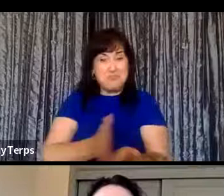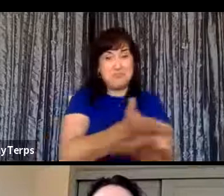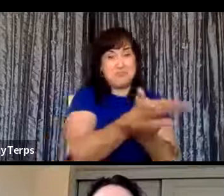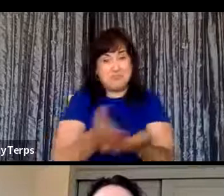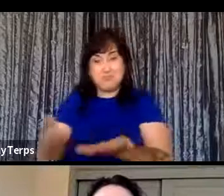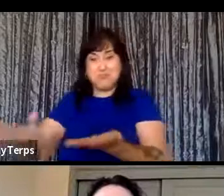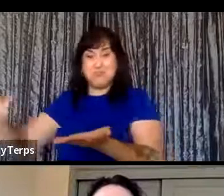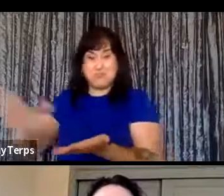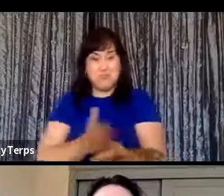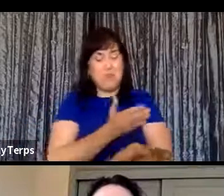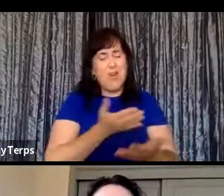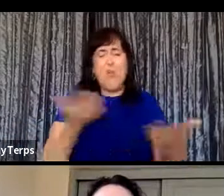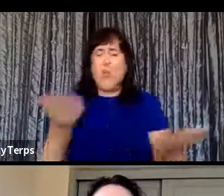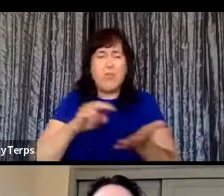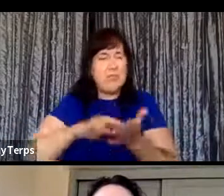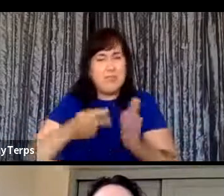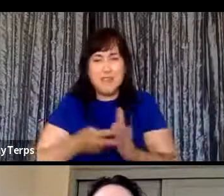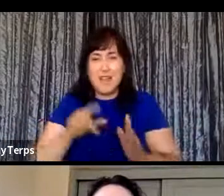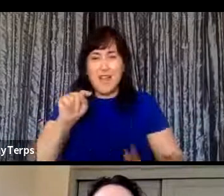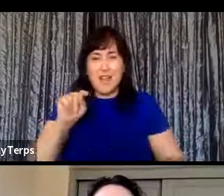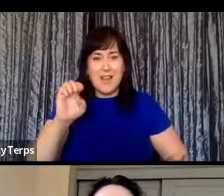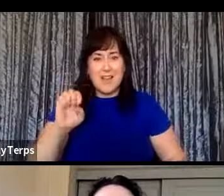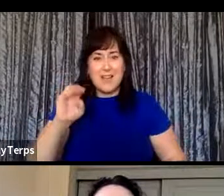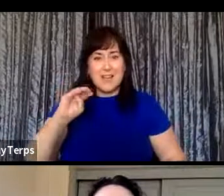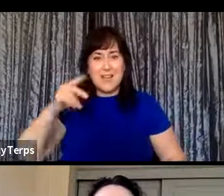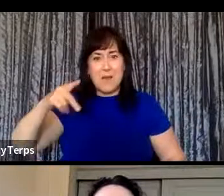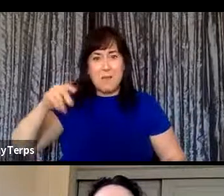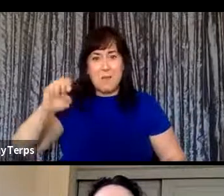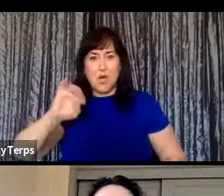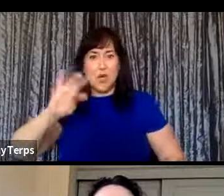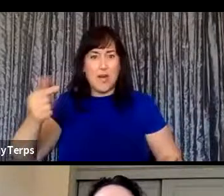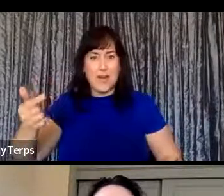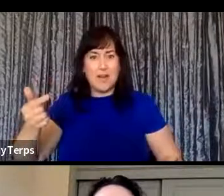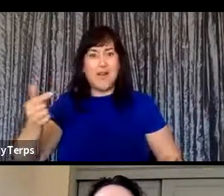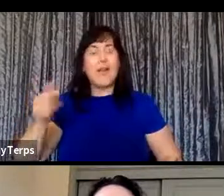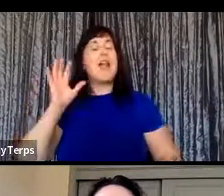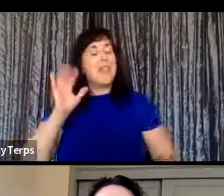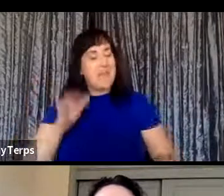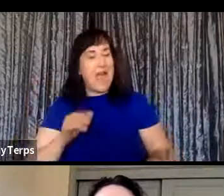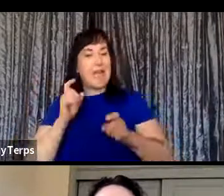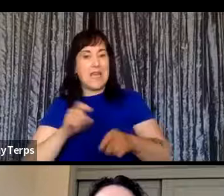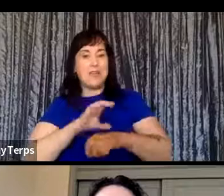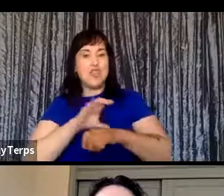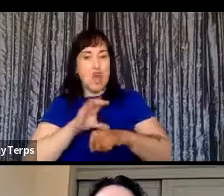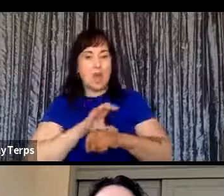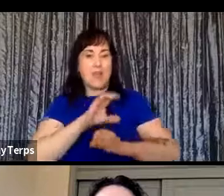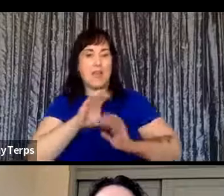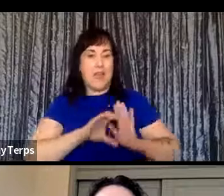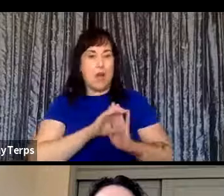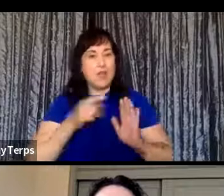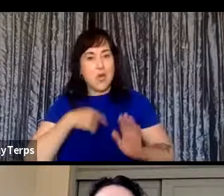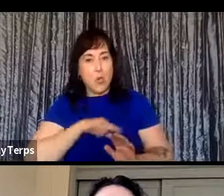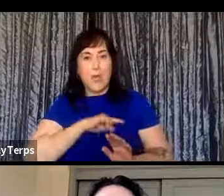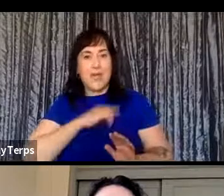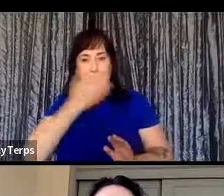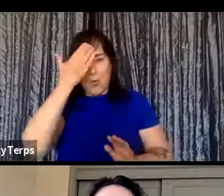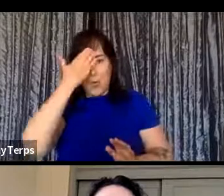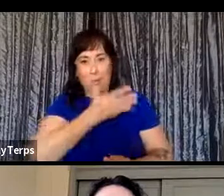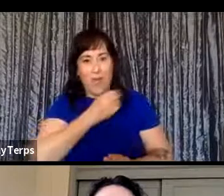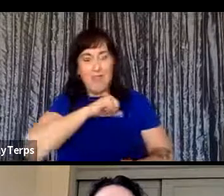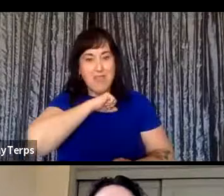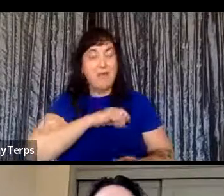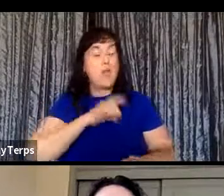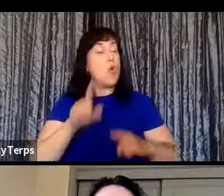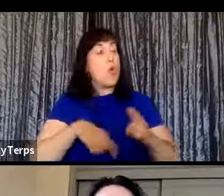explained this a long time ago. Tempering is what gives chocolate the characteristics we know and love. When you buy a bar of chocolate and you buy it and you look at it,